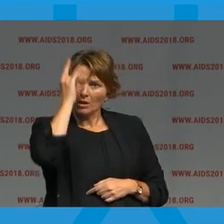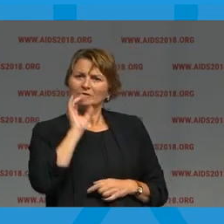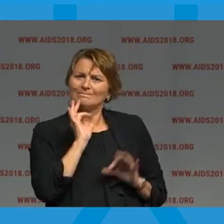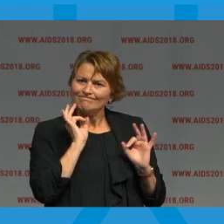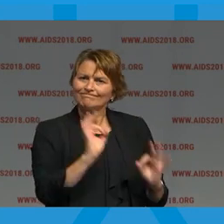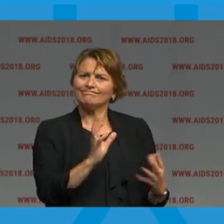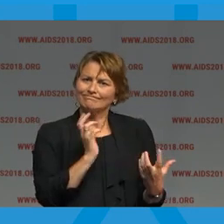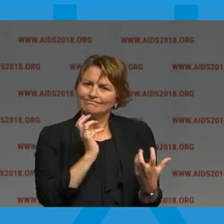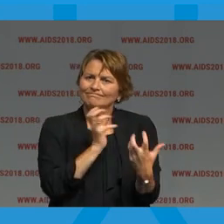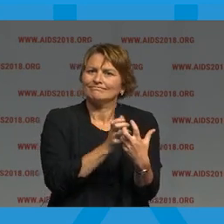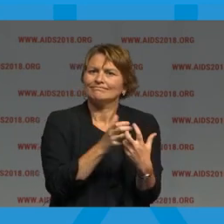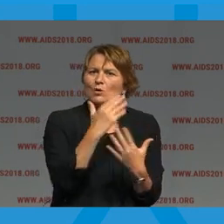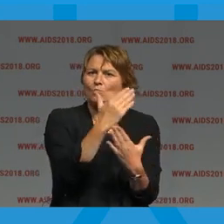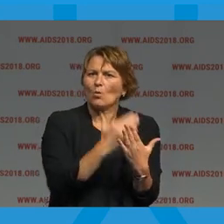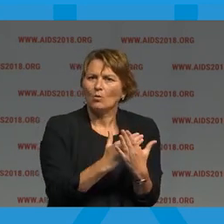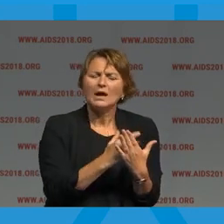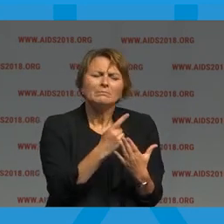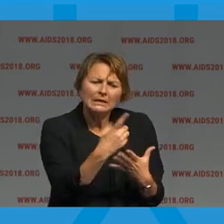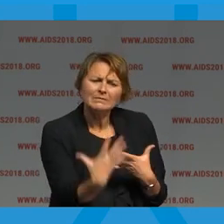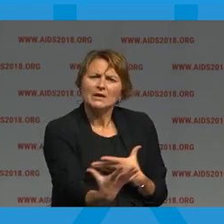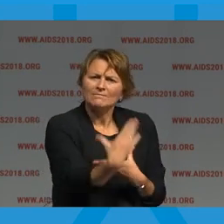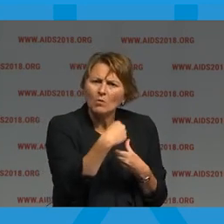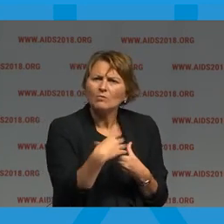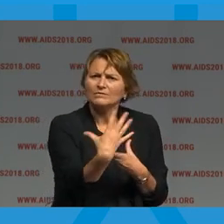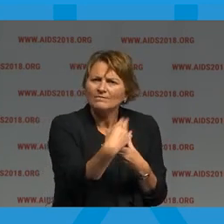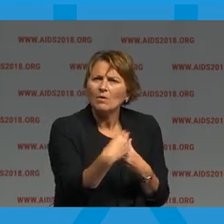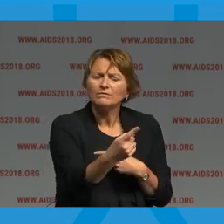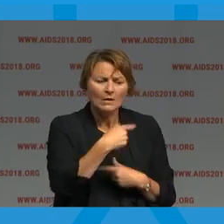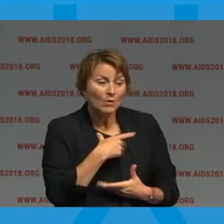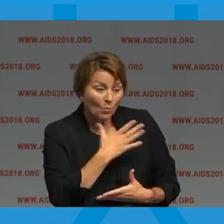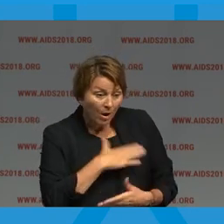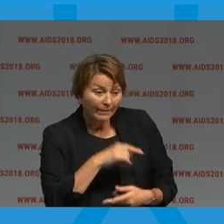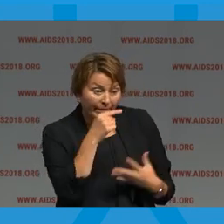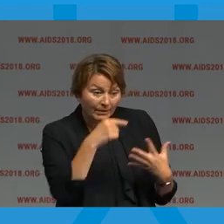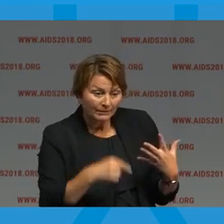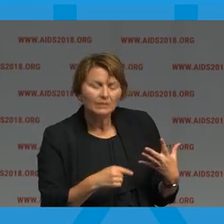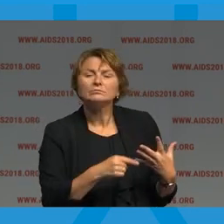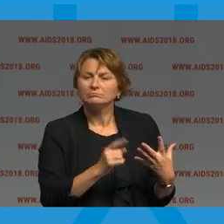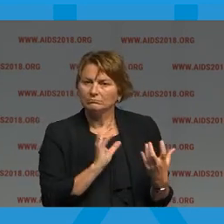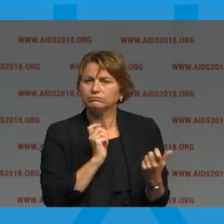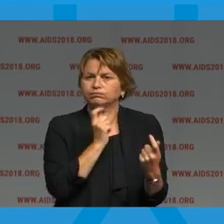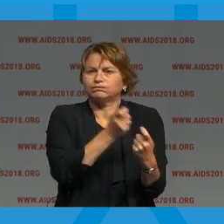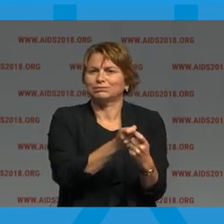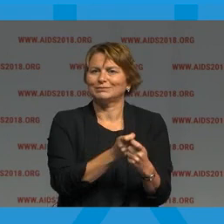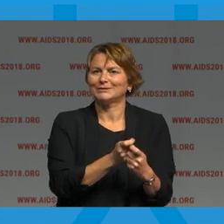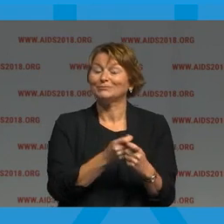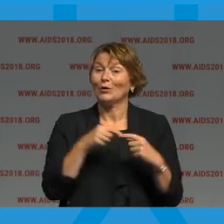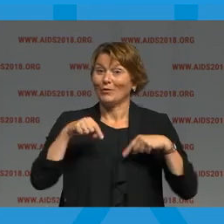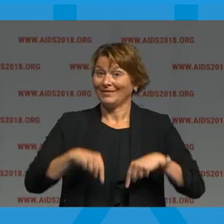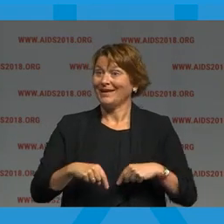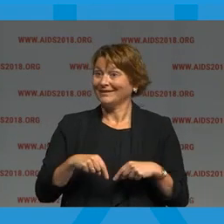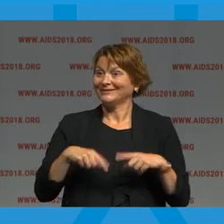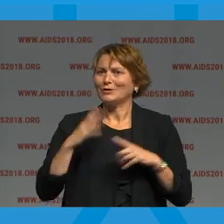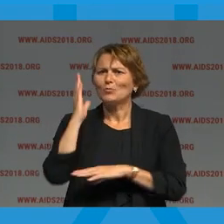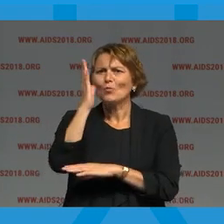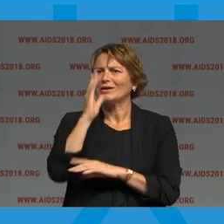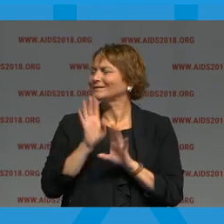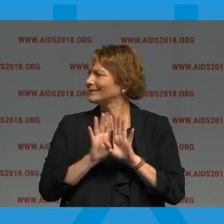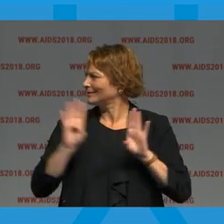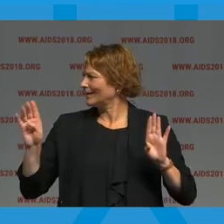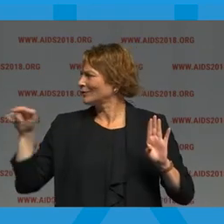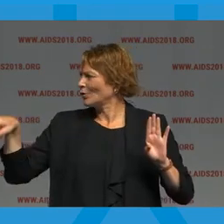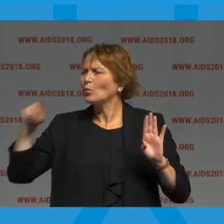and keep them engaged. I am looking forward to the rest of the presentation here with my other panelists on the state